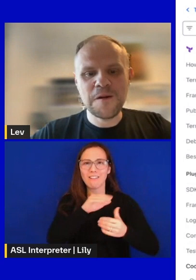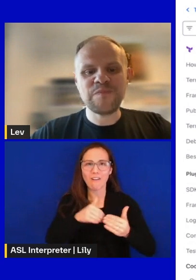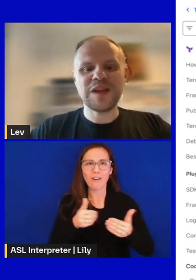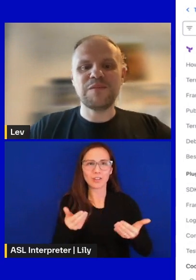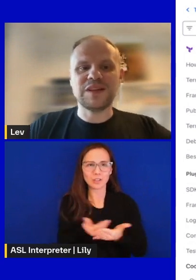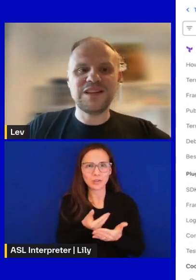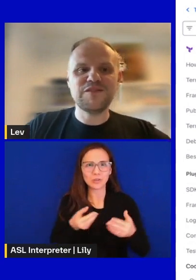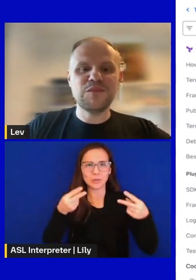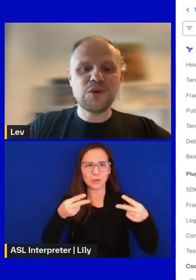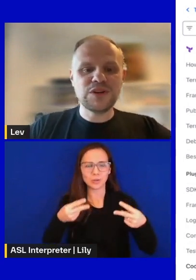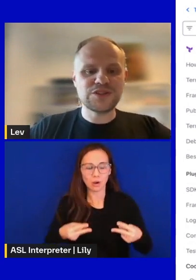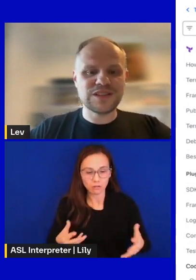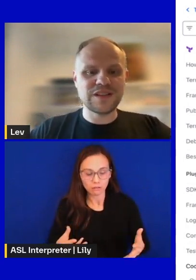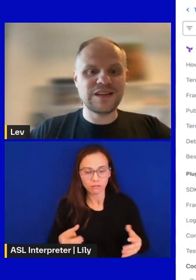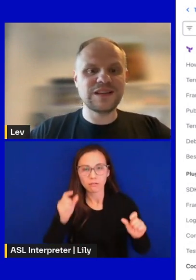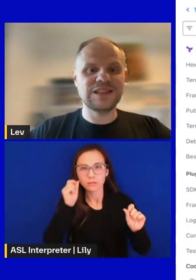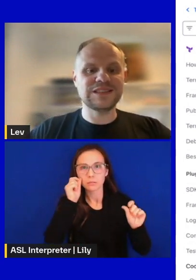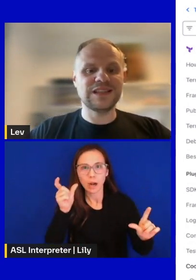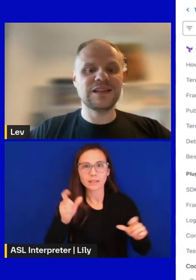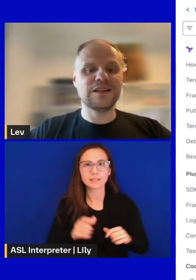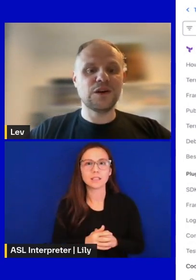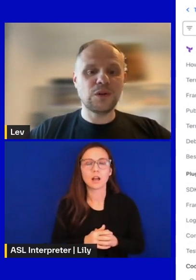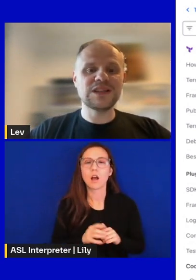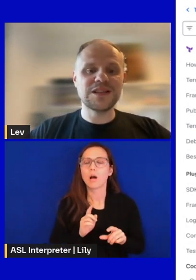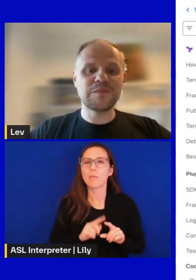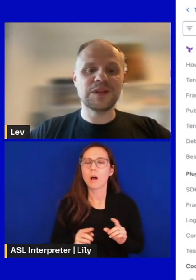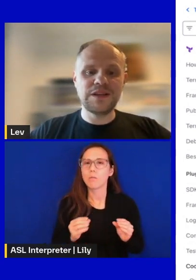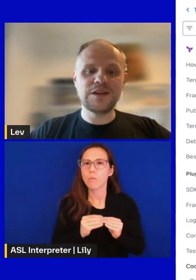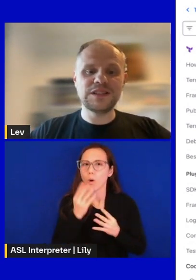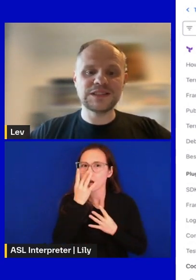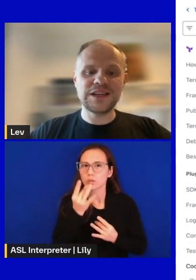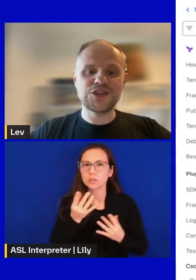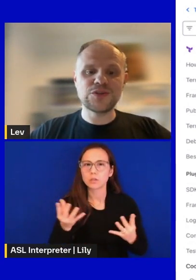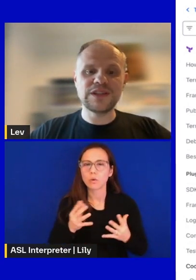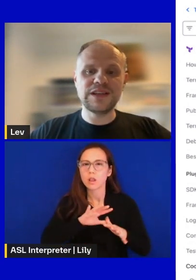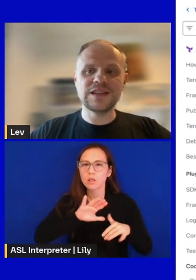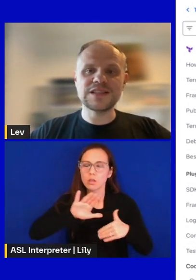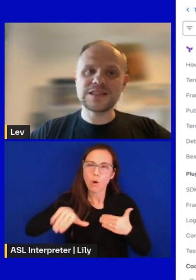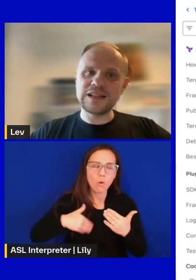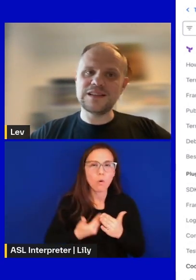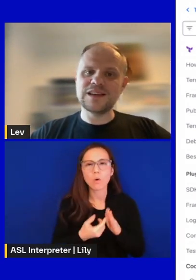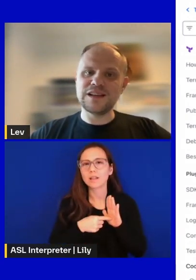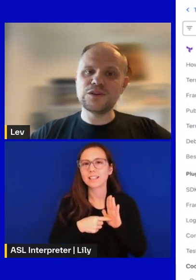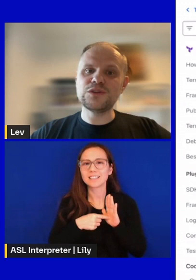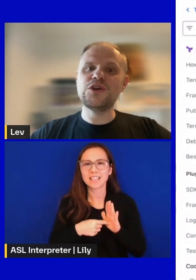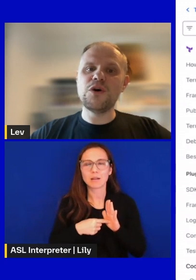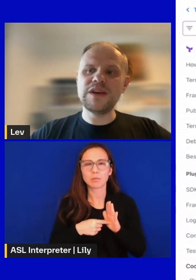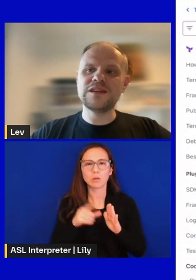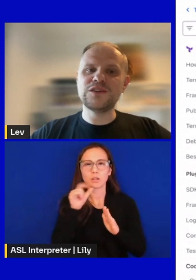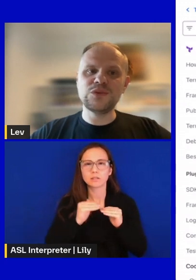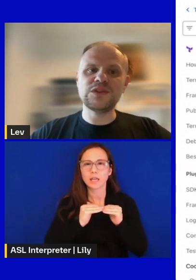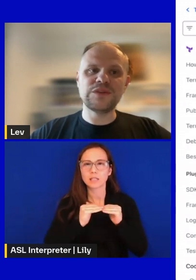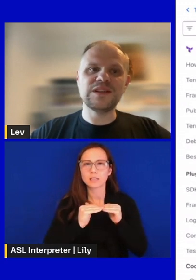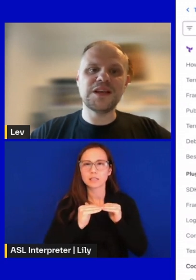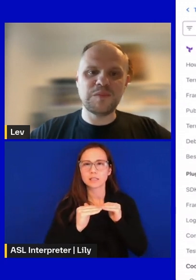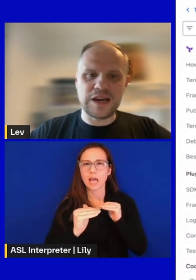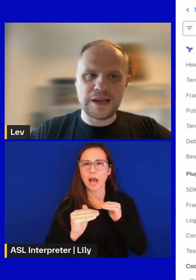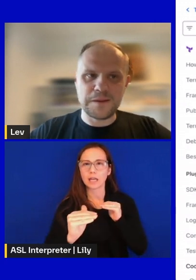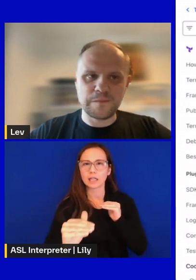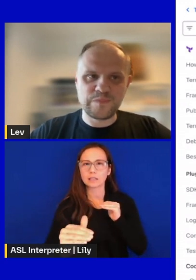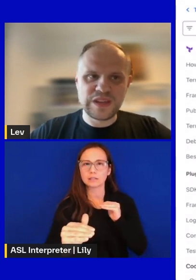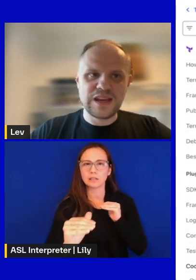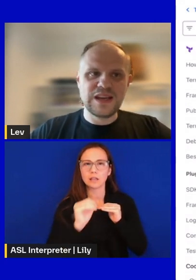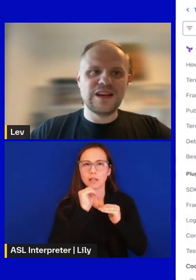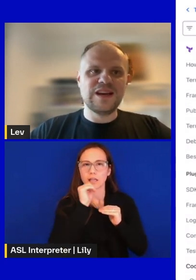surprising. But even more interesting thing is that the whole example here is actually static and not going to the real